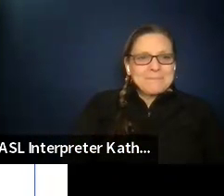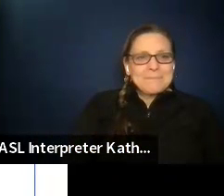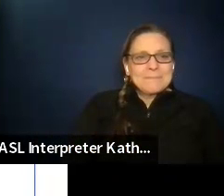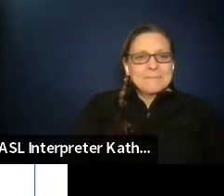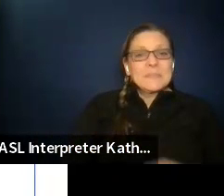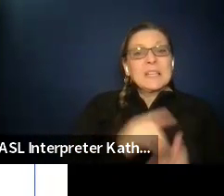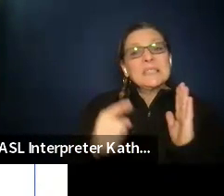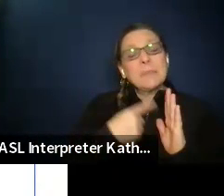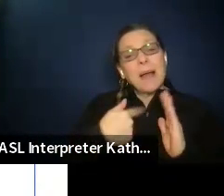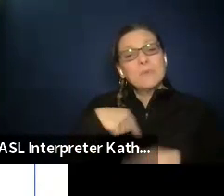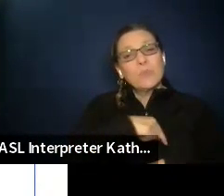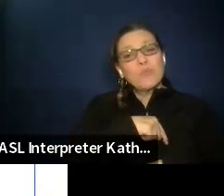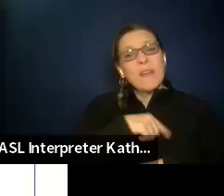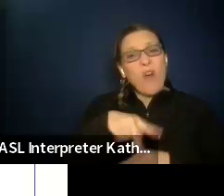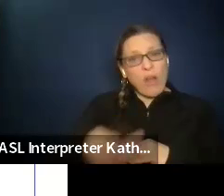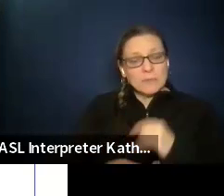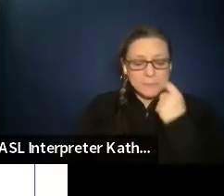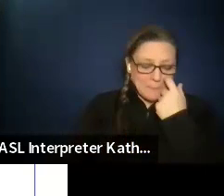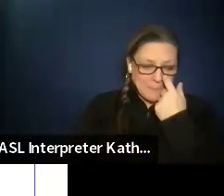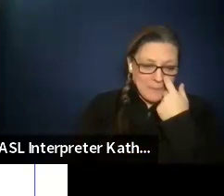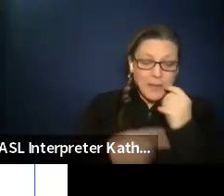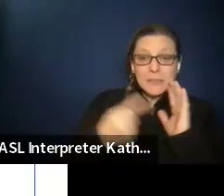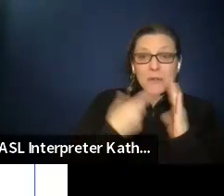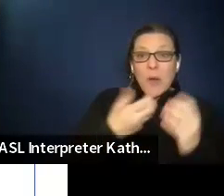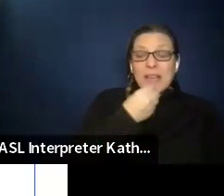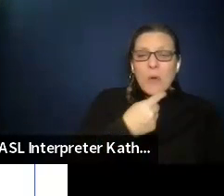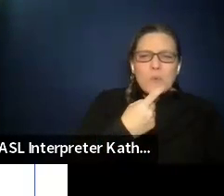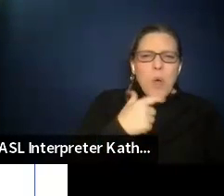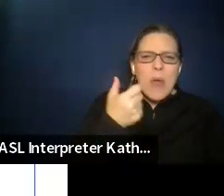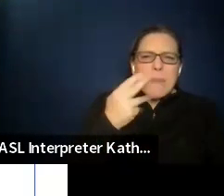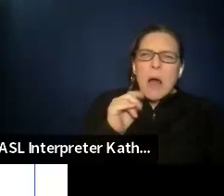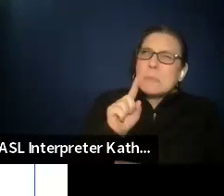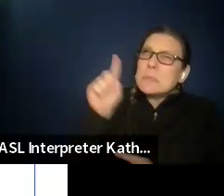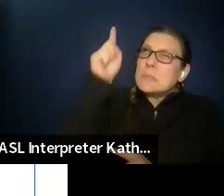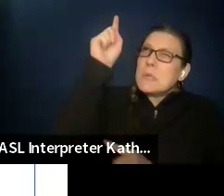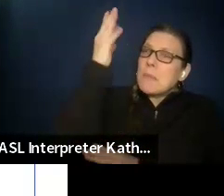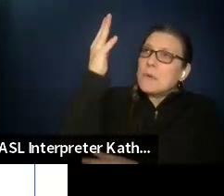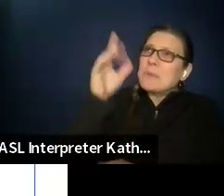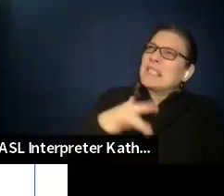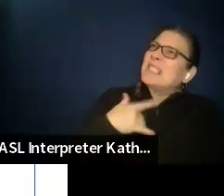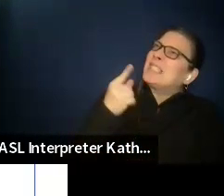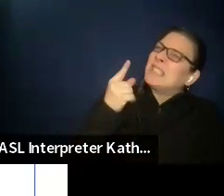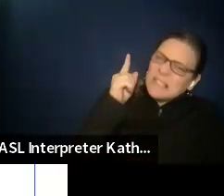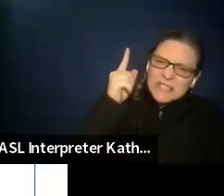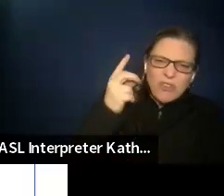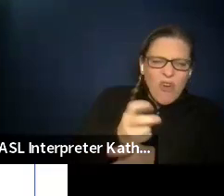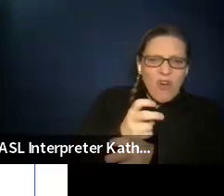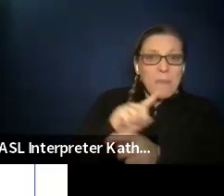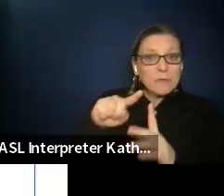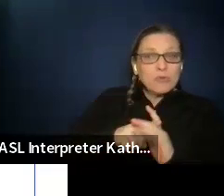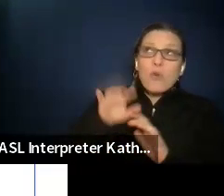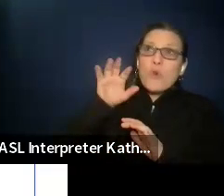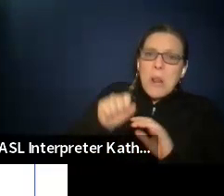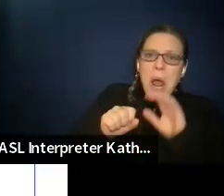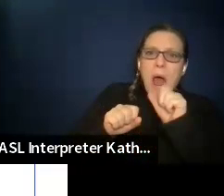Sometimes we fall. Sometimes you want to eat a juicy red plum at the top of a tree, but it seems so hard. What if you start to climb and the